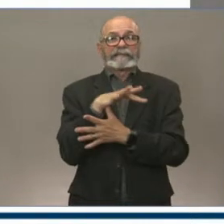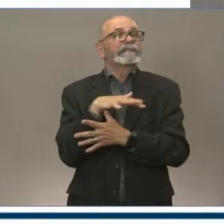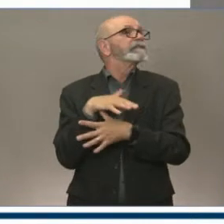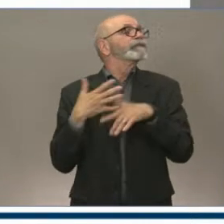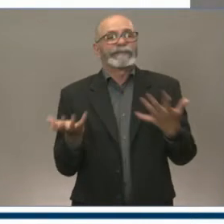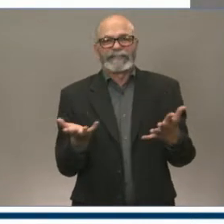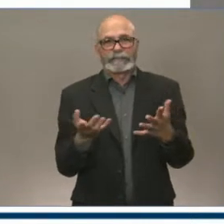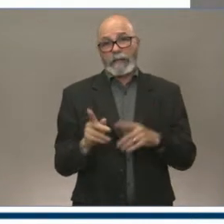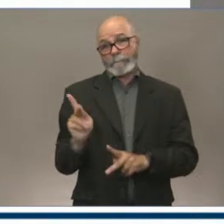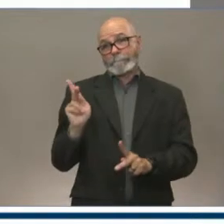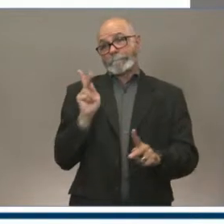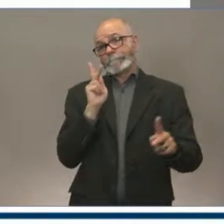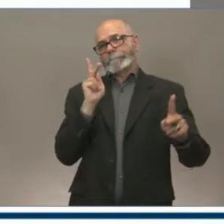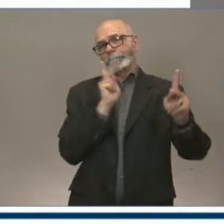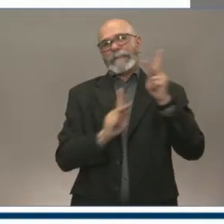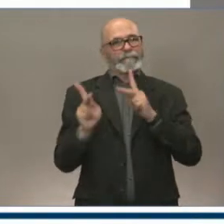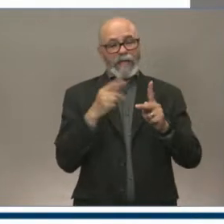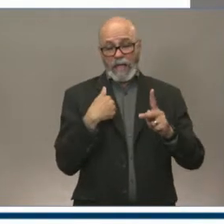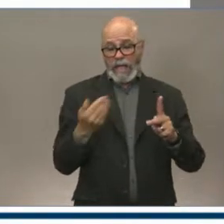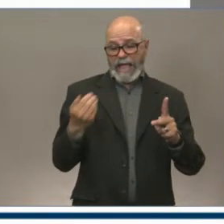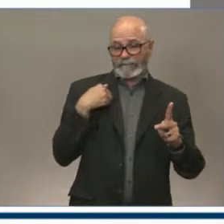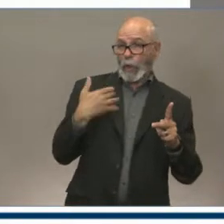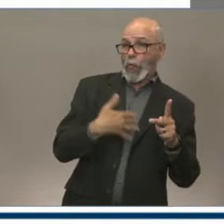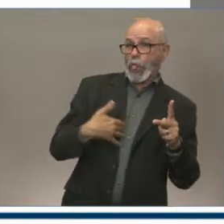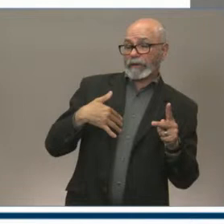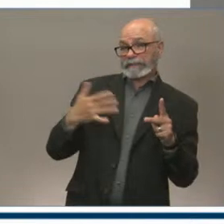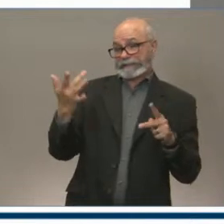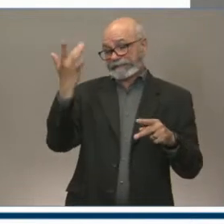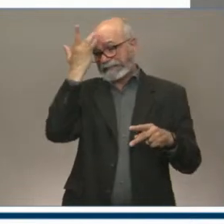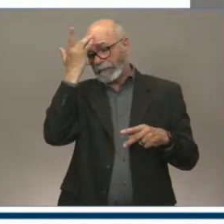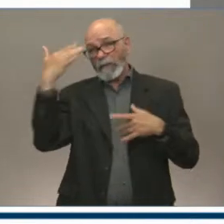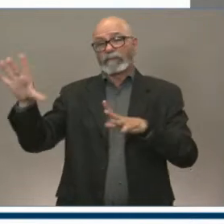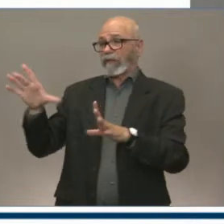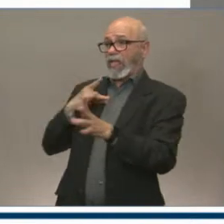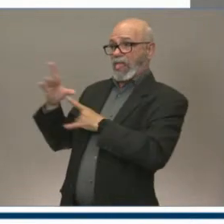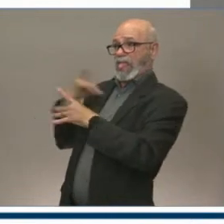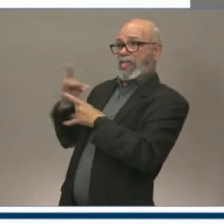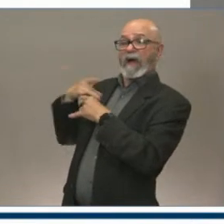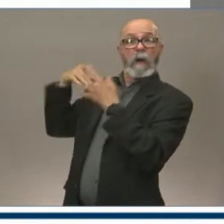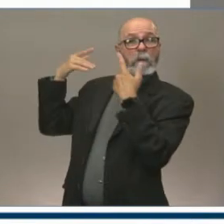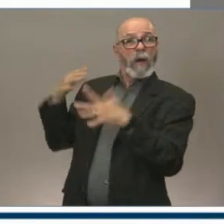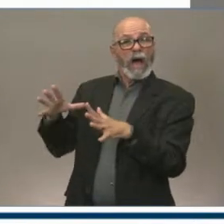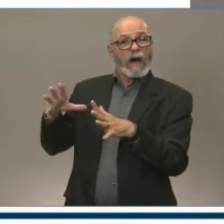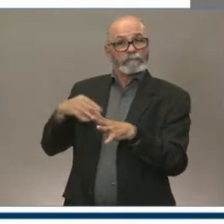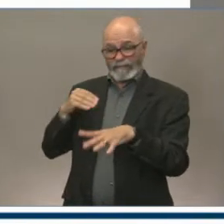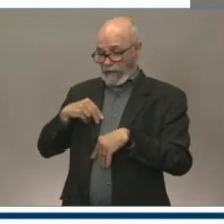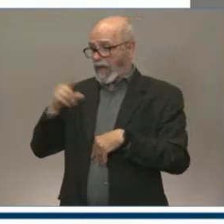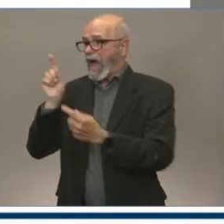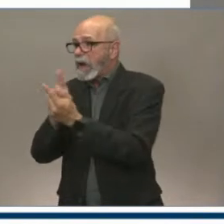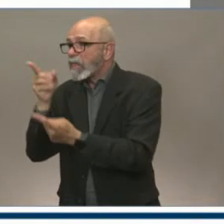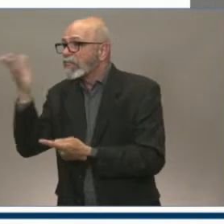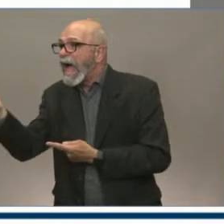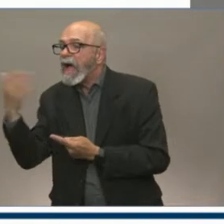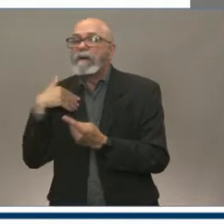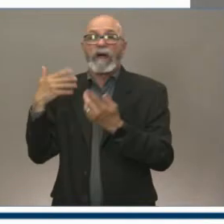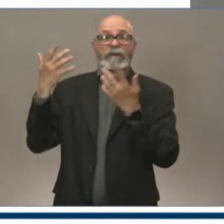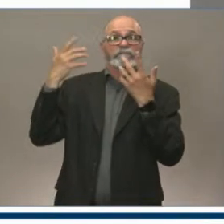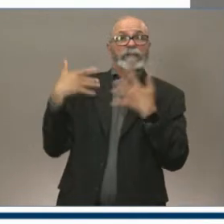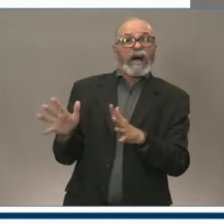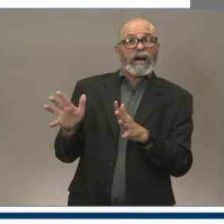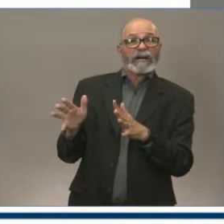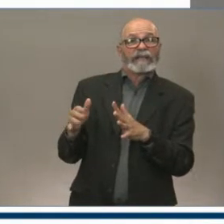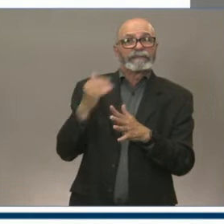either symptomatic, those who have been to exposure site, or have been notified by public health because they're of a close